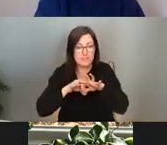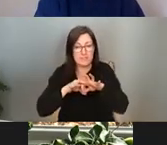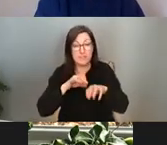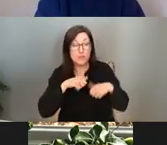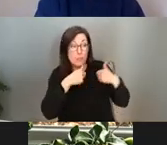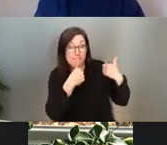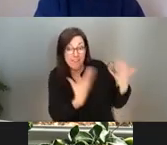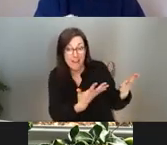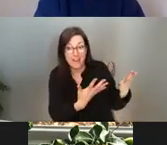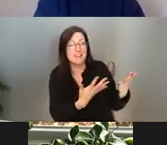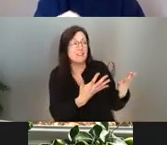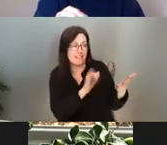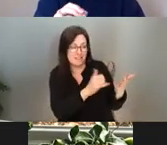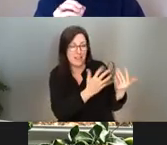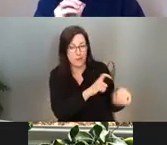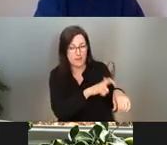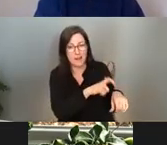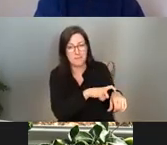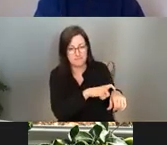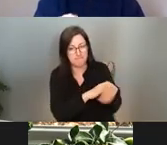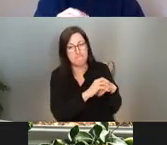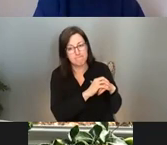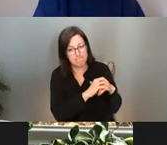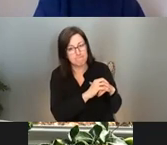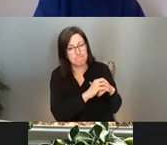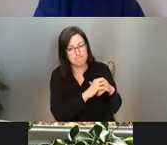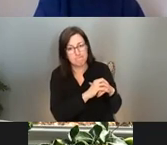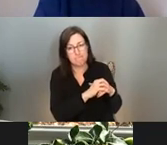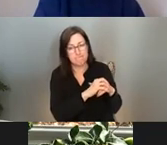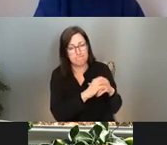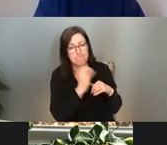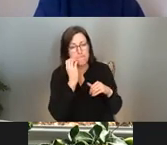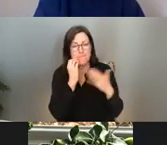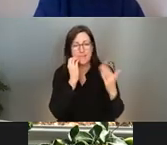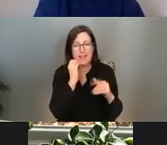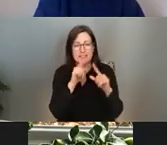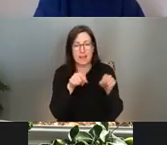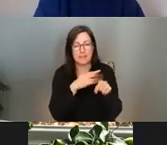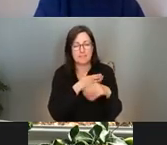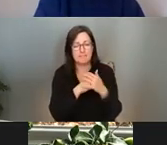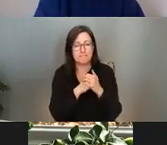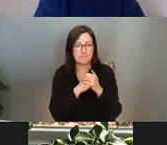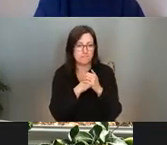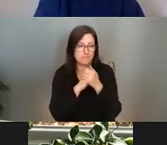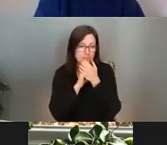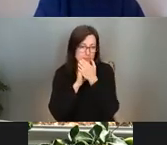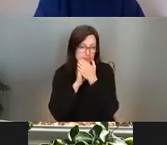for our learners in every part of their day. Next slide, please.